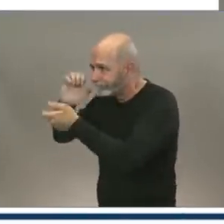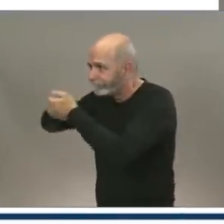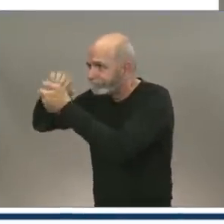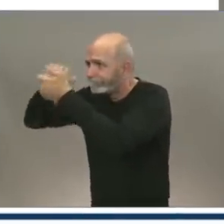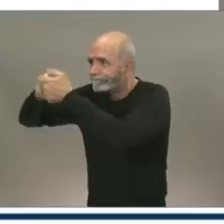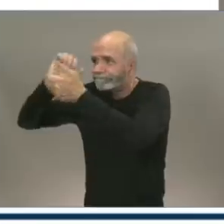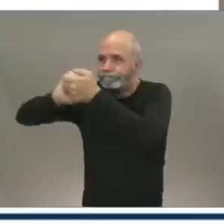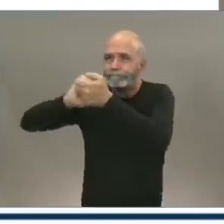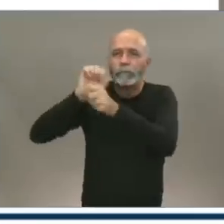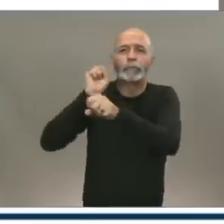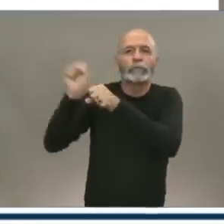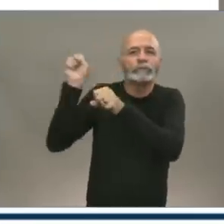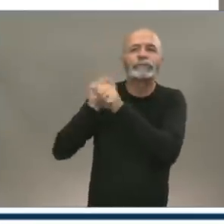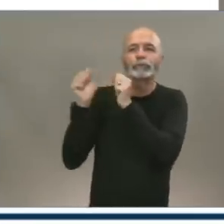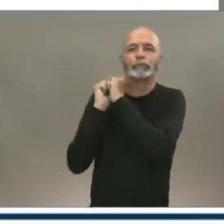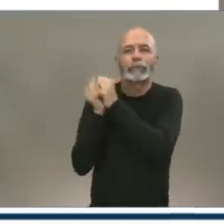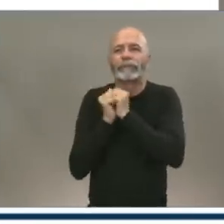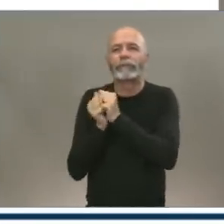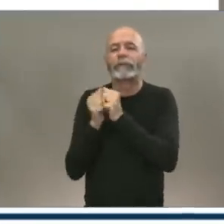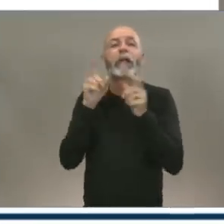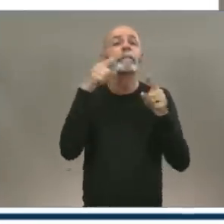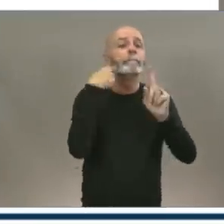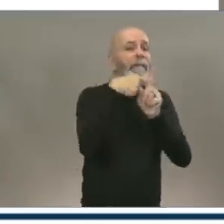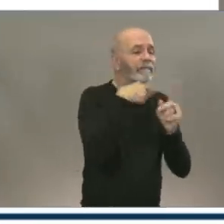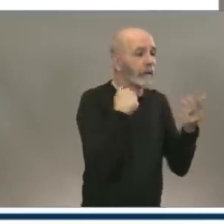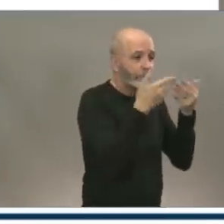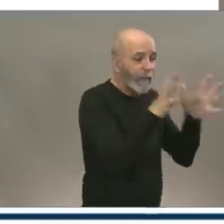local public health members.